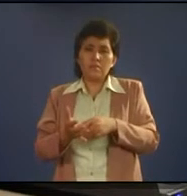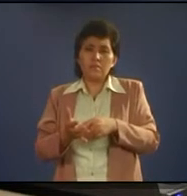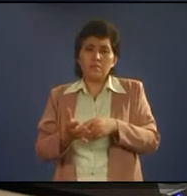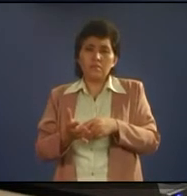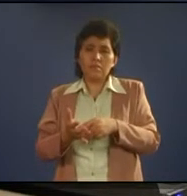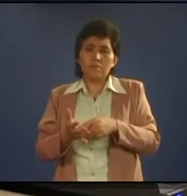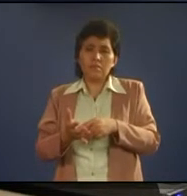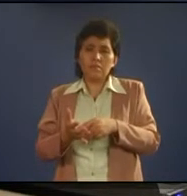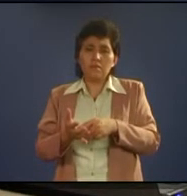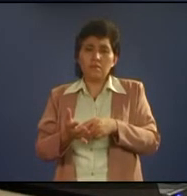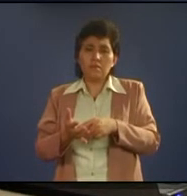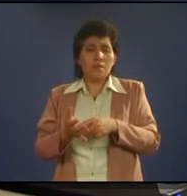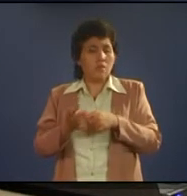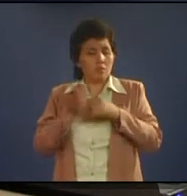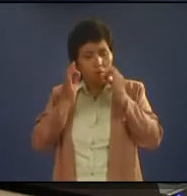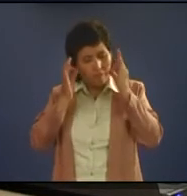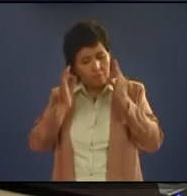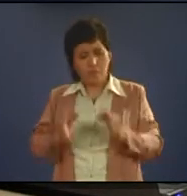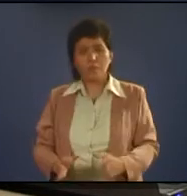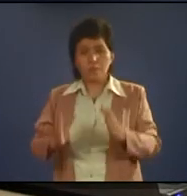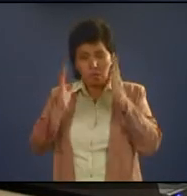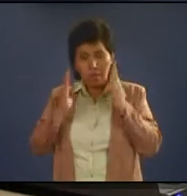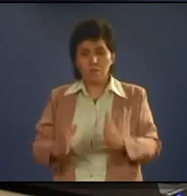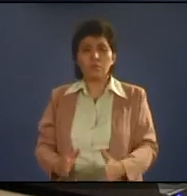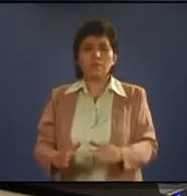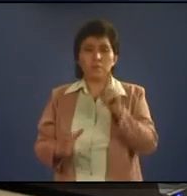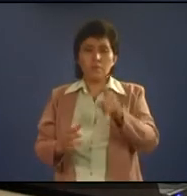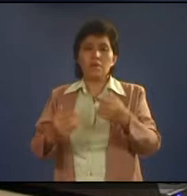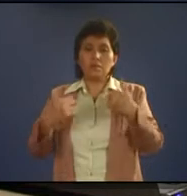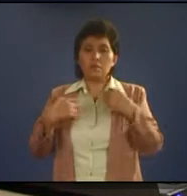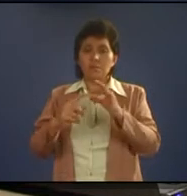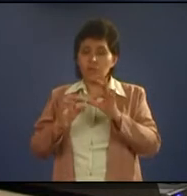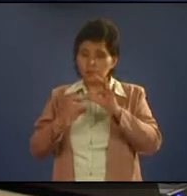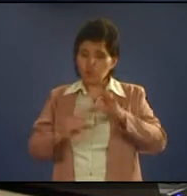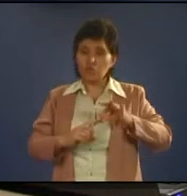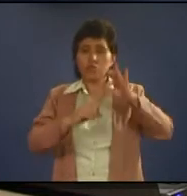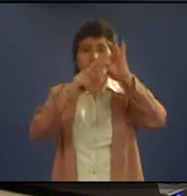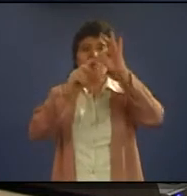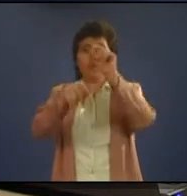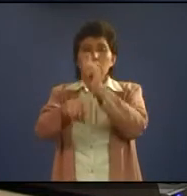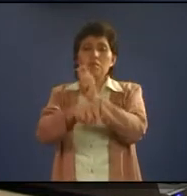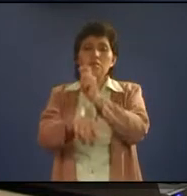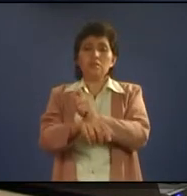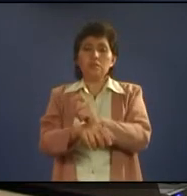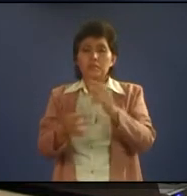it. When you have a special task, you have a special closing to it. Or sometimes it's rather